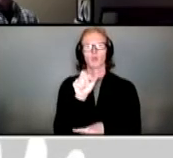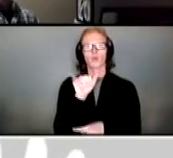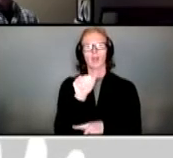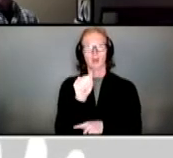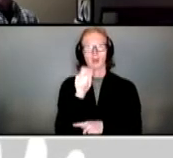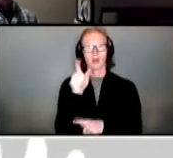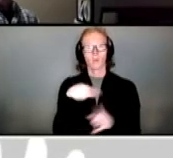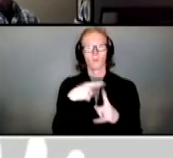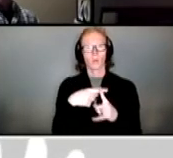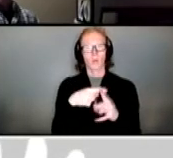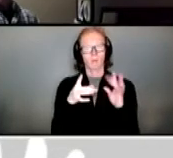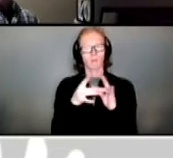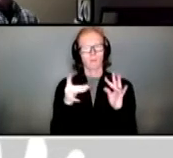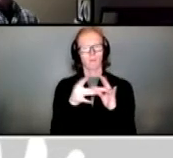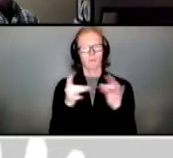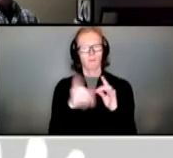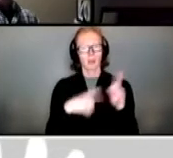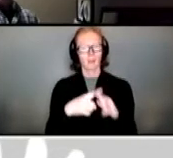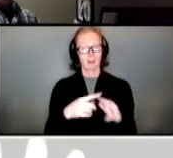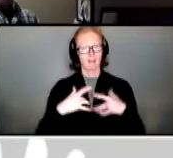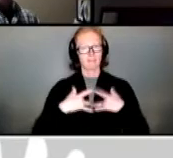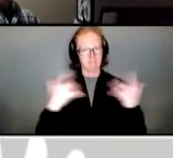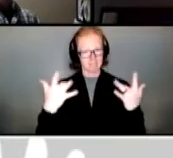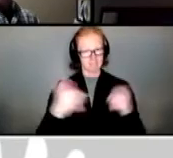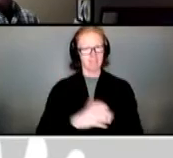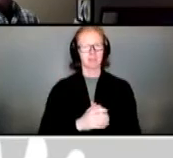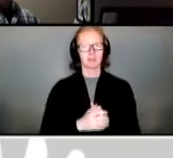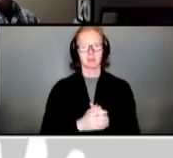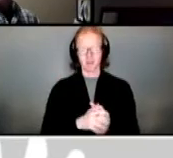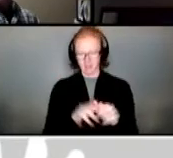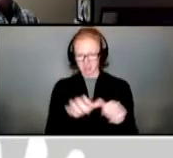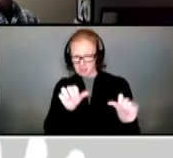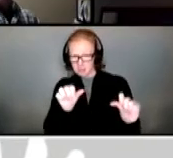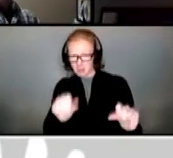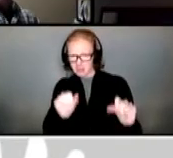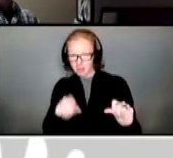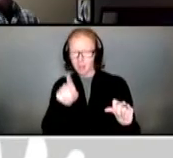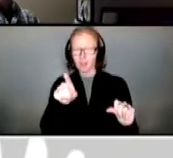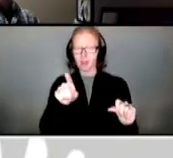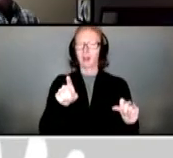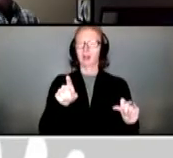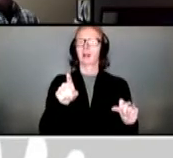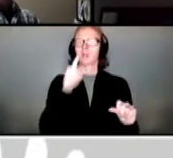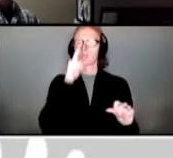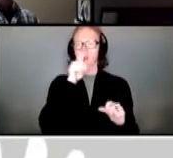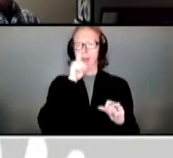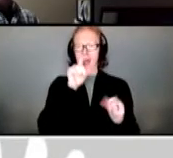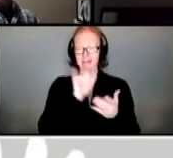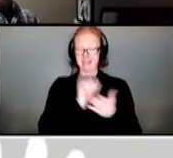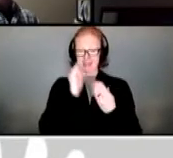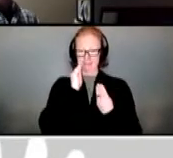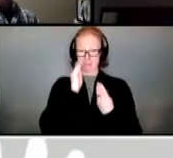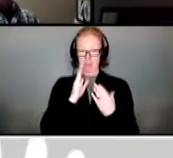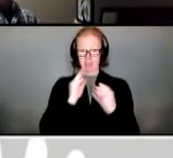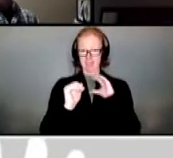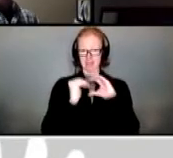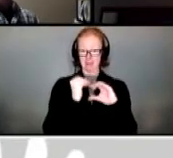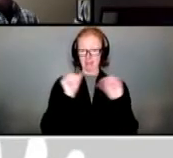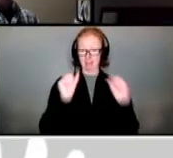announcing the event. Is it just possible that we can get this information just by